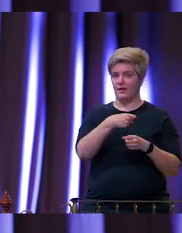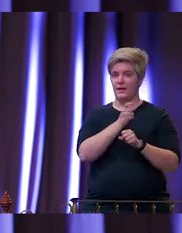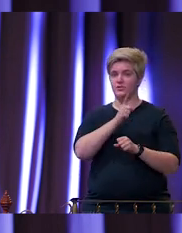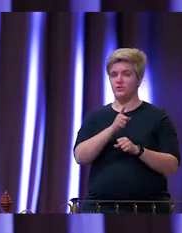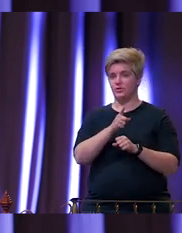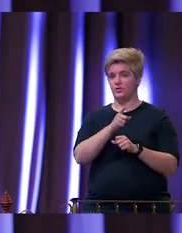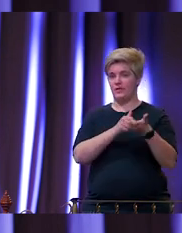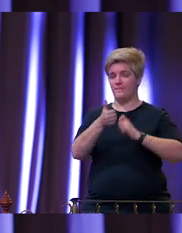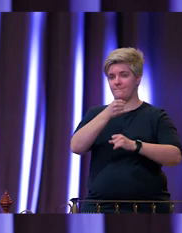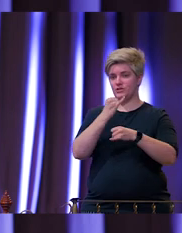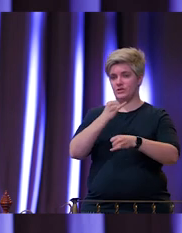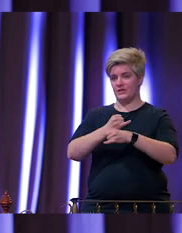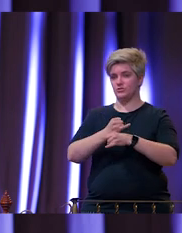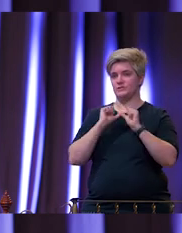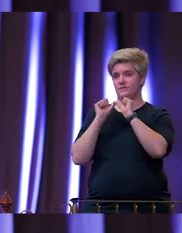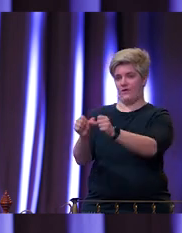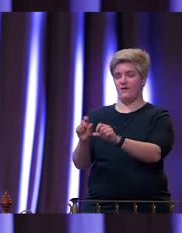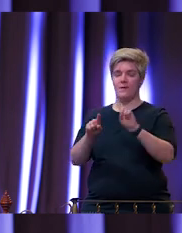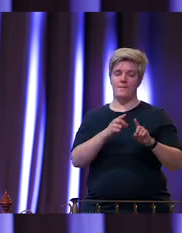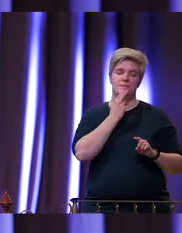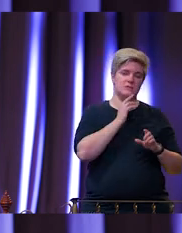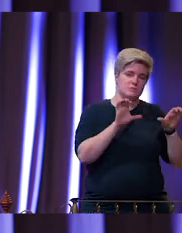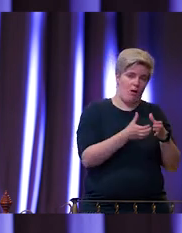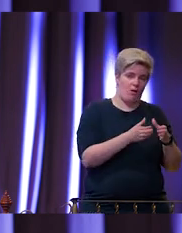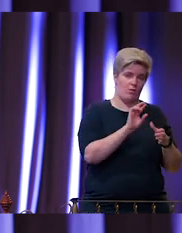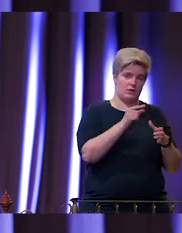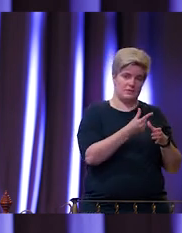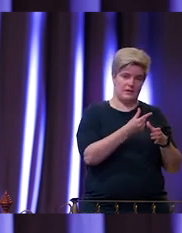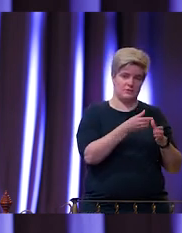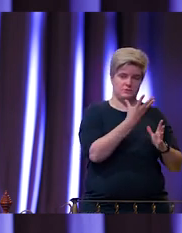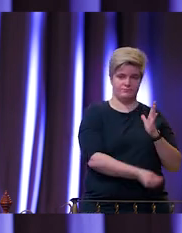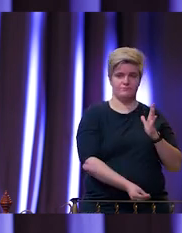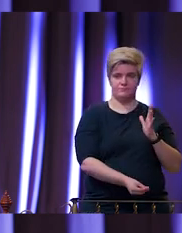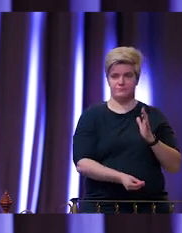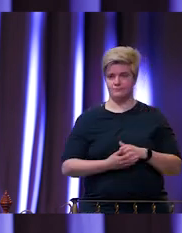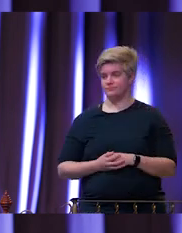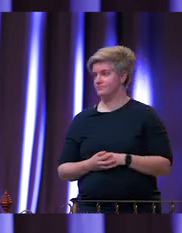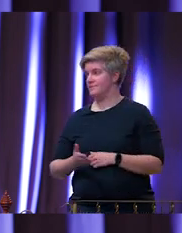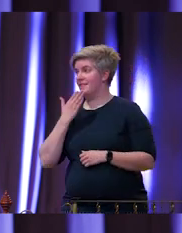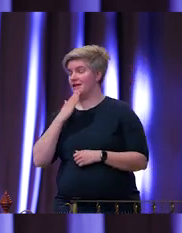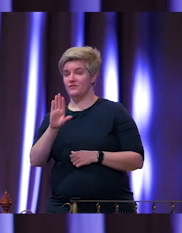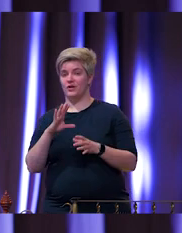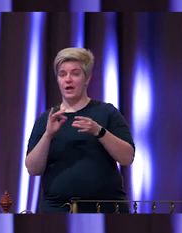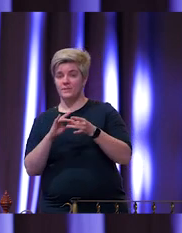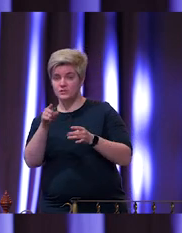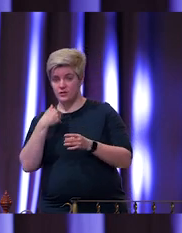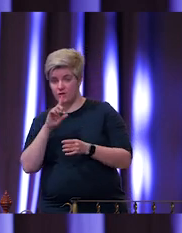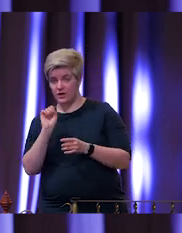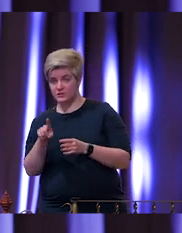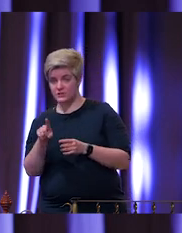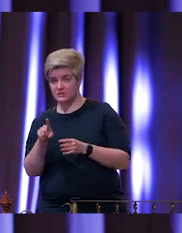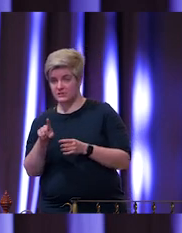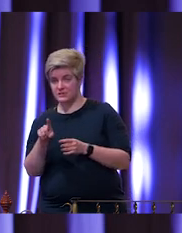major institutions survive, but the smaller organizations don't. And thank you for your comment. Do you have a question for our